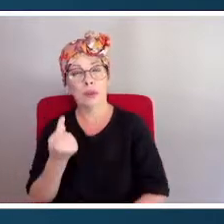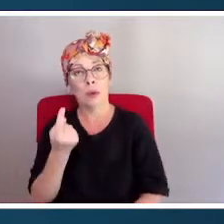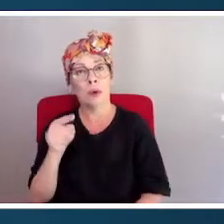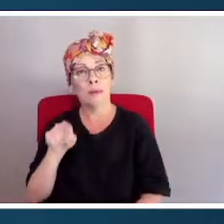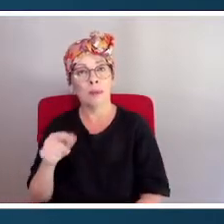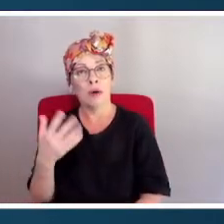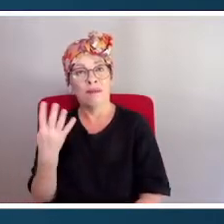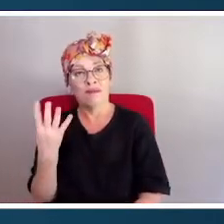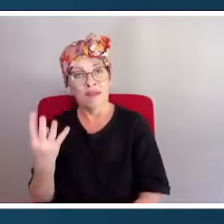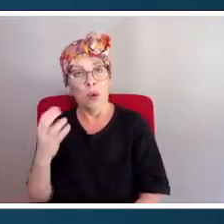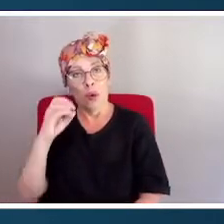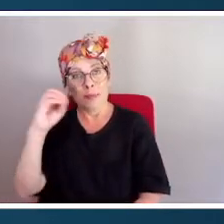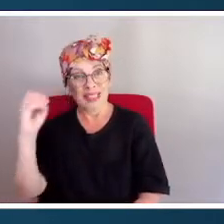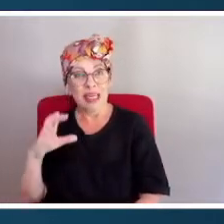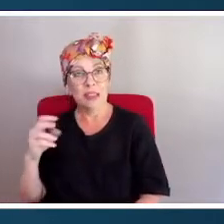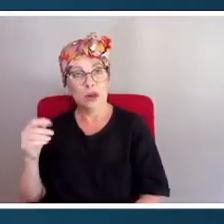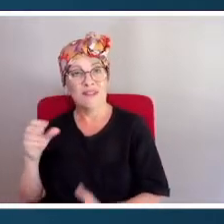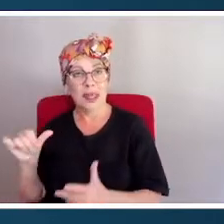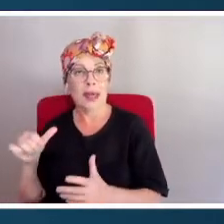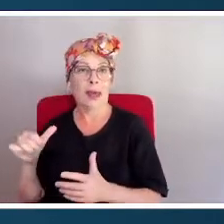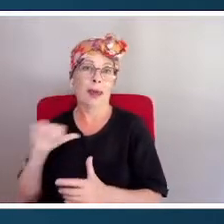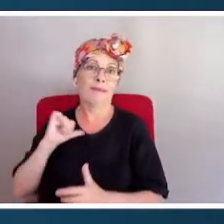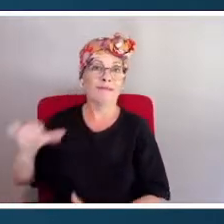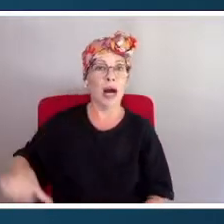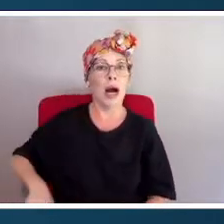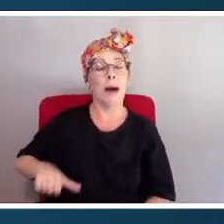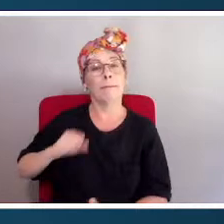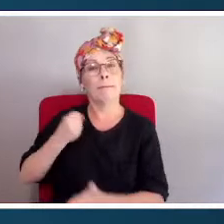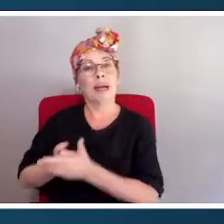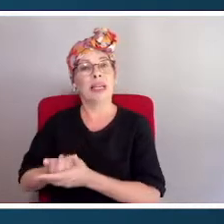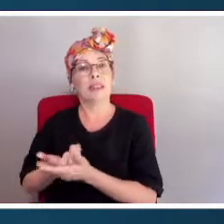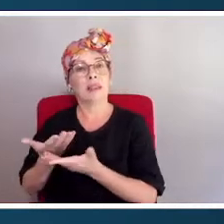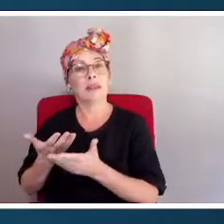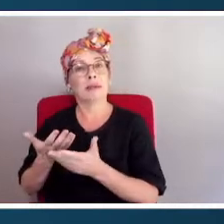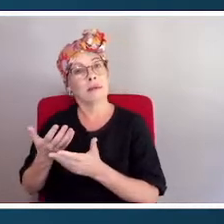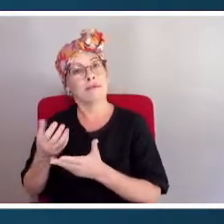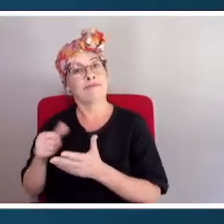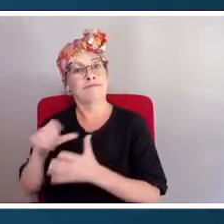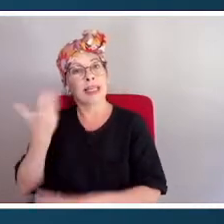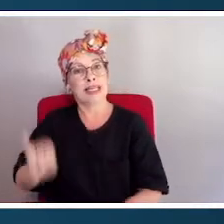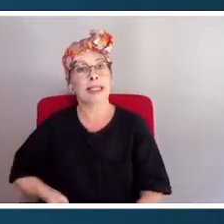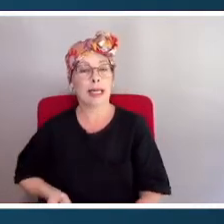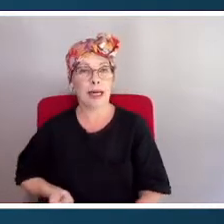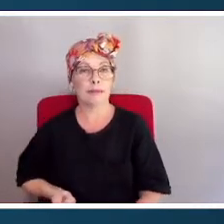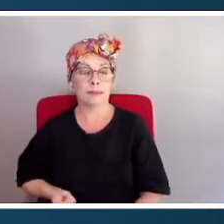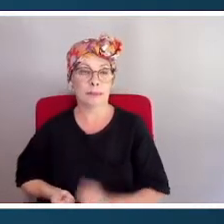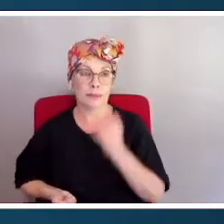A 1.5 degrees Celsius goal may be breached as early as 2030.